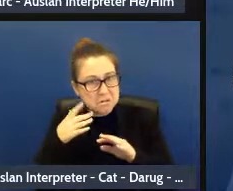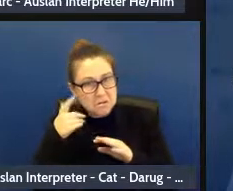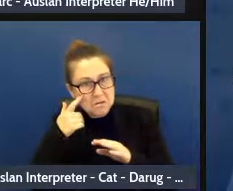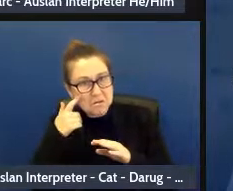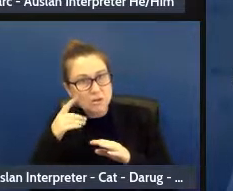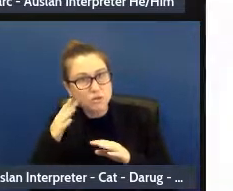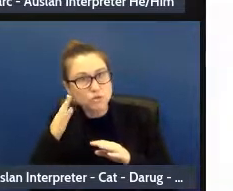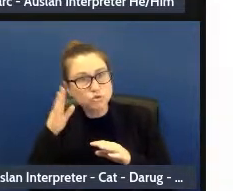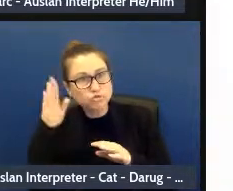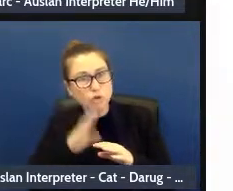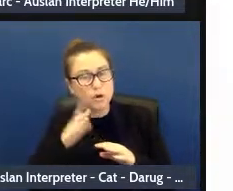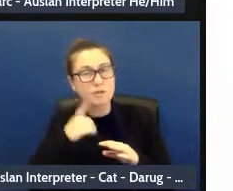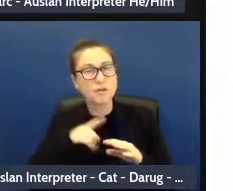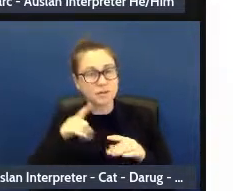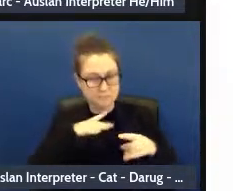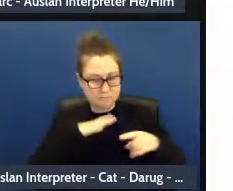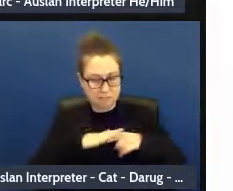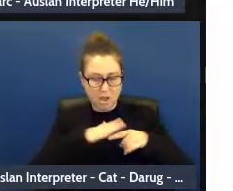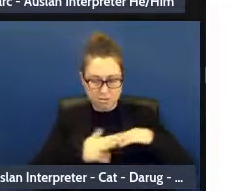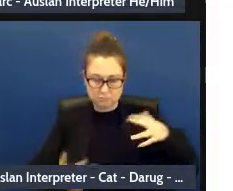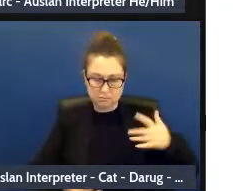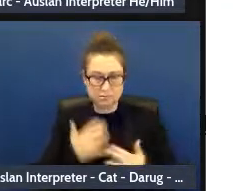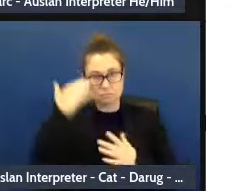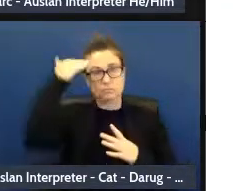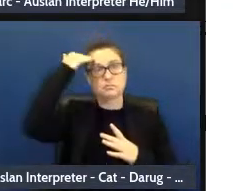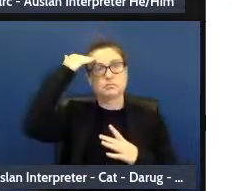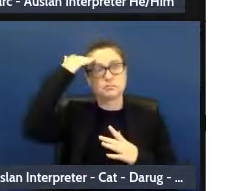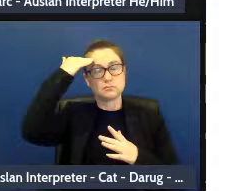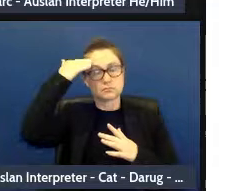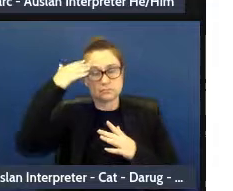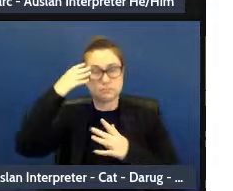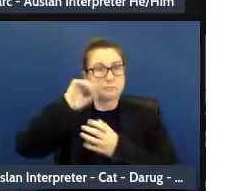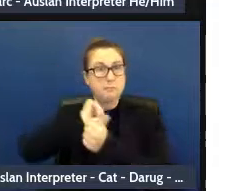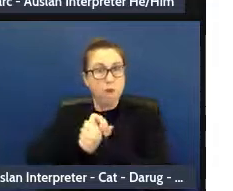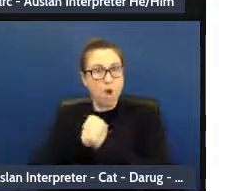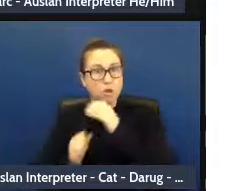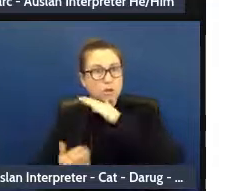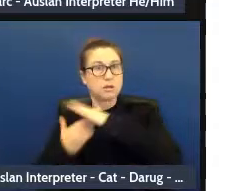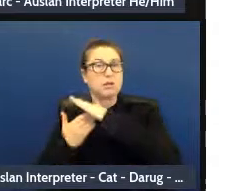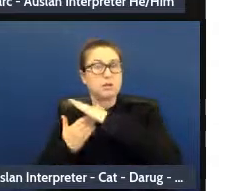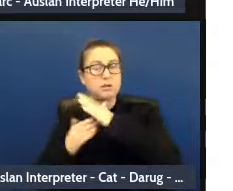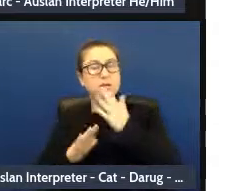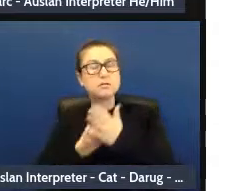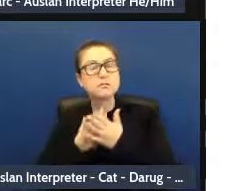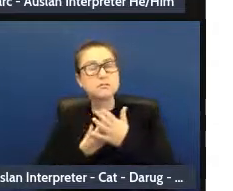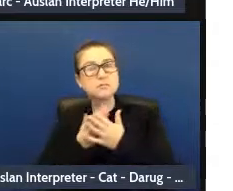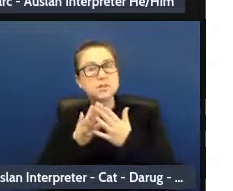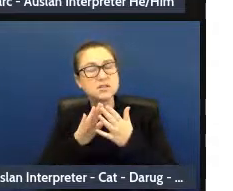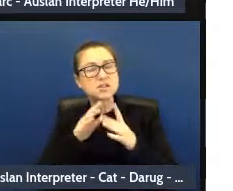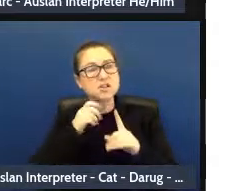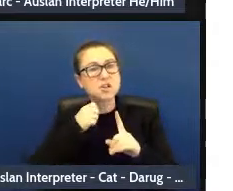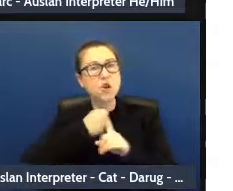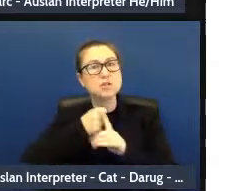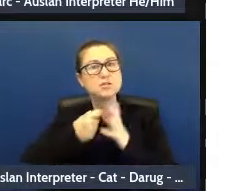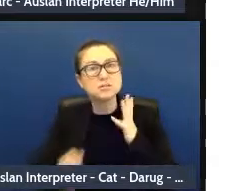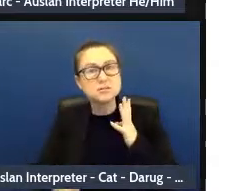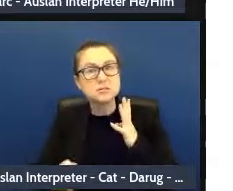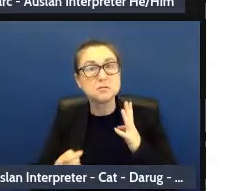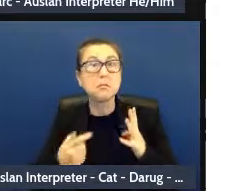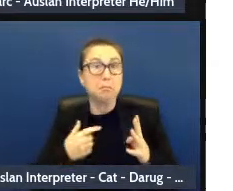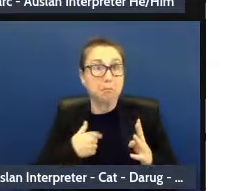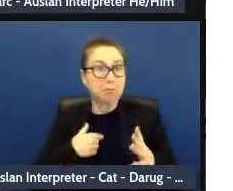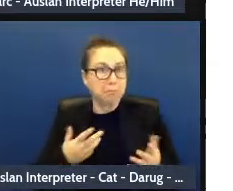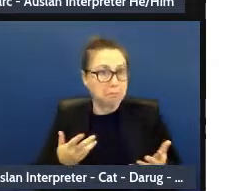flow to the brain that has neurological consequences. And so that naturally led me to want to do a